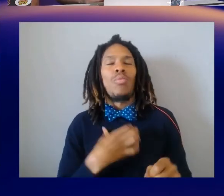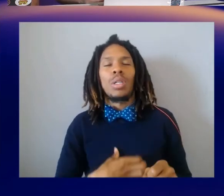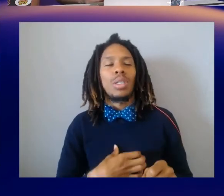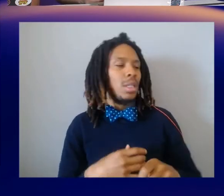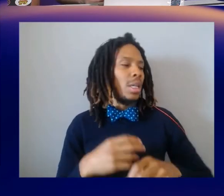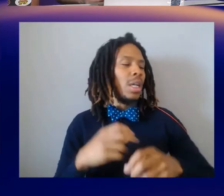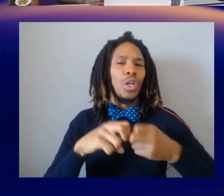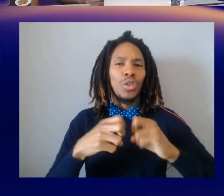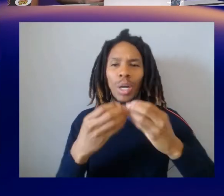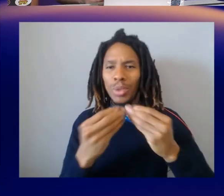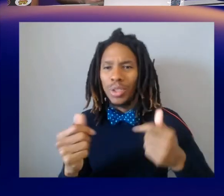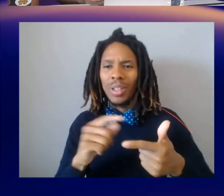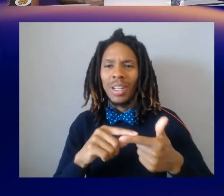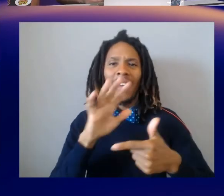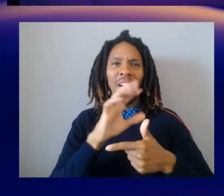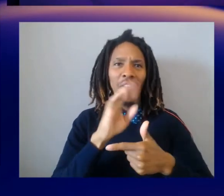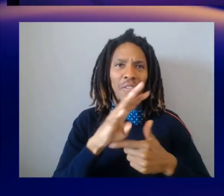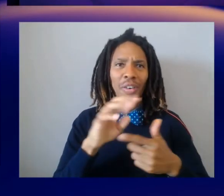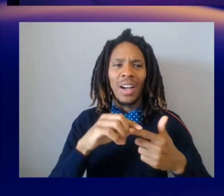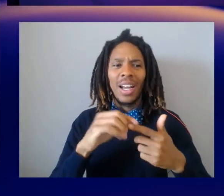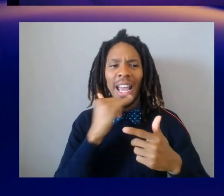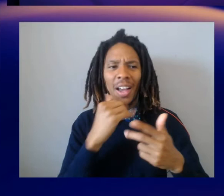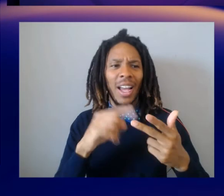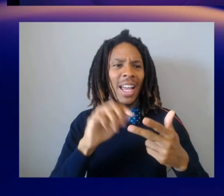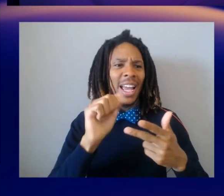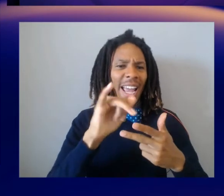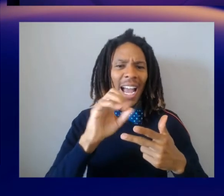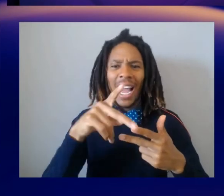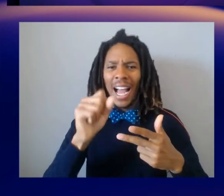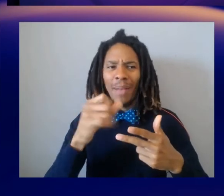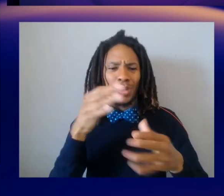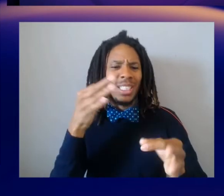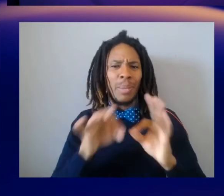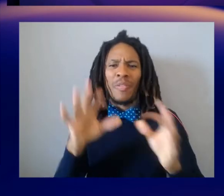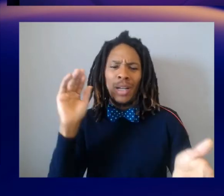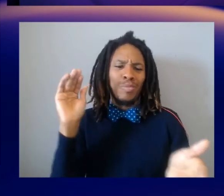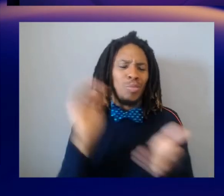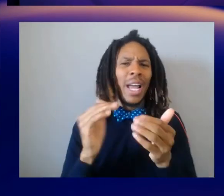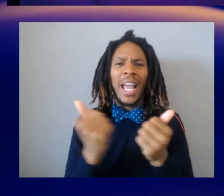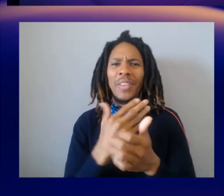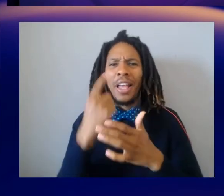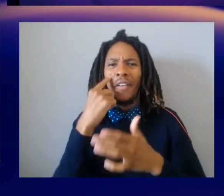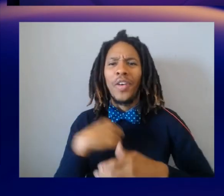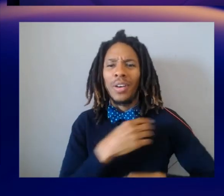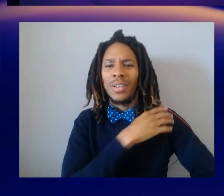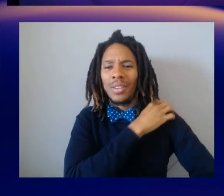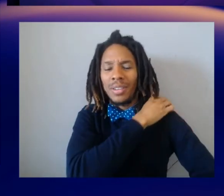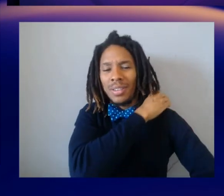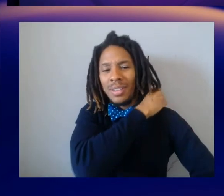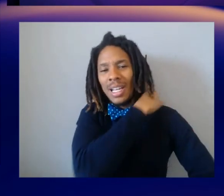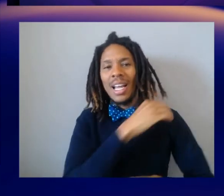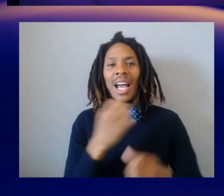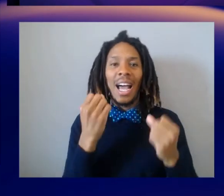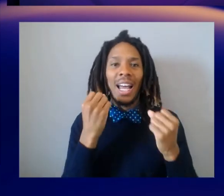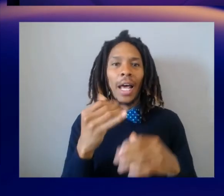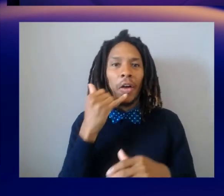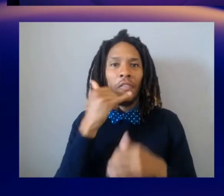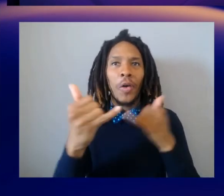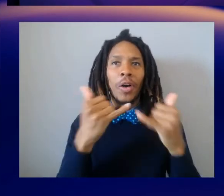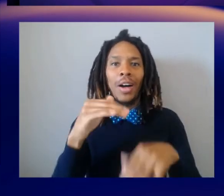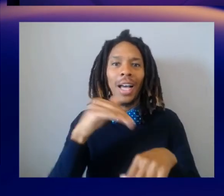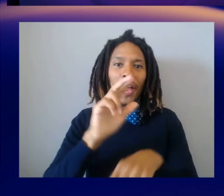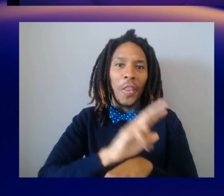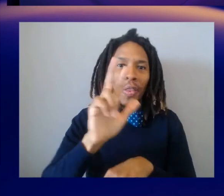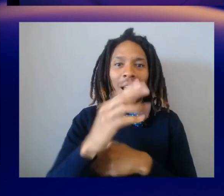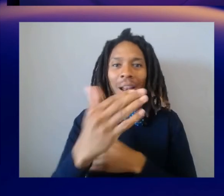ELB 504 errors, AIOps just would simplify the whole thing for us. Exactly. Yeah. Yep. A lot of 3 a.m. phone calls, pouring through logs, trying to